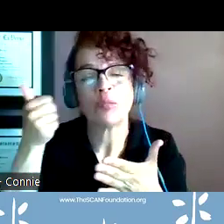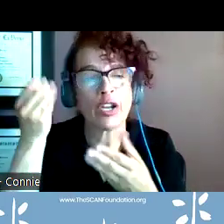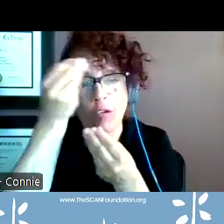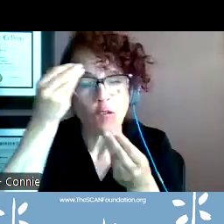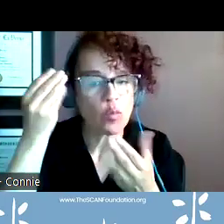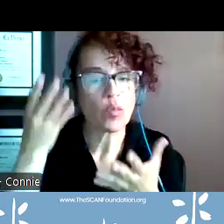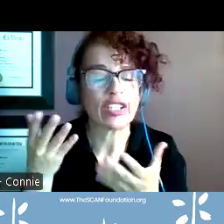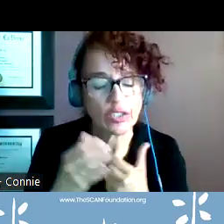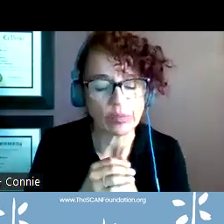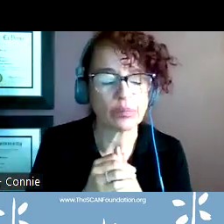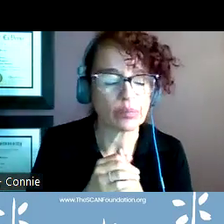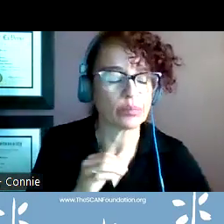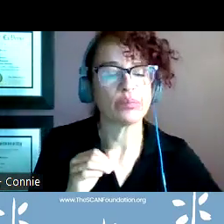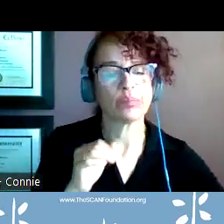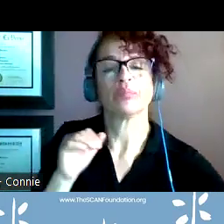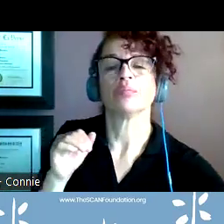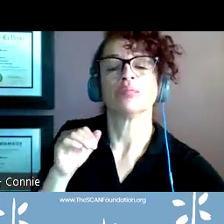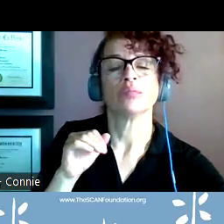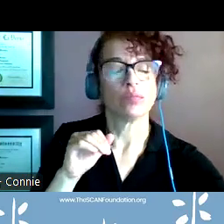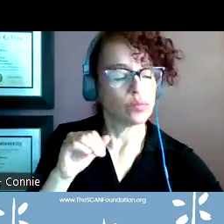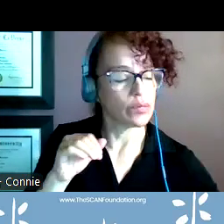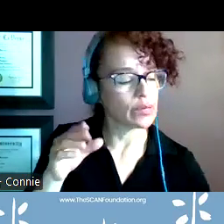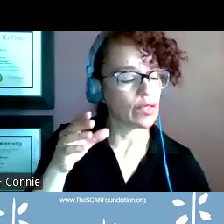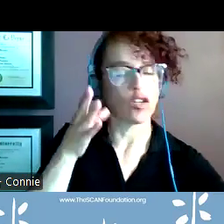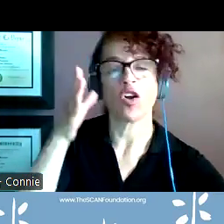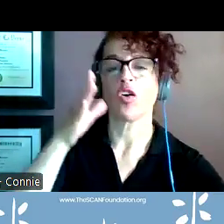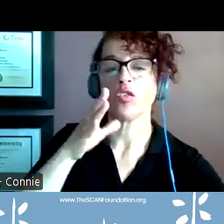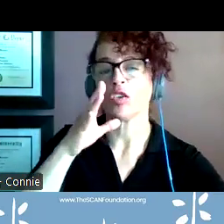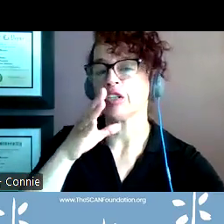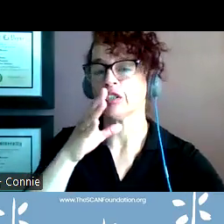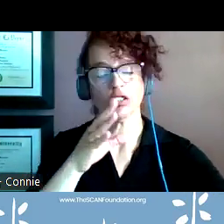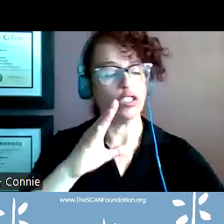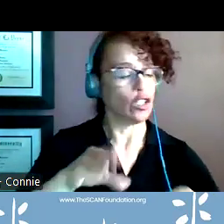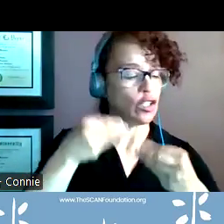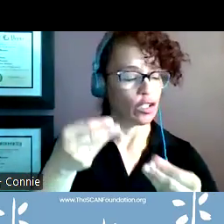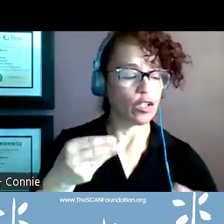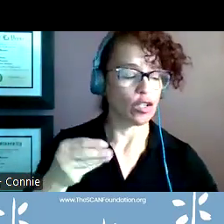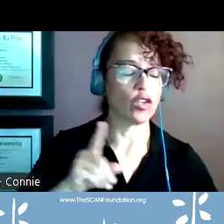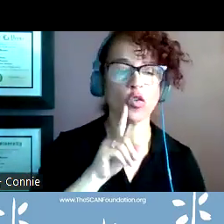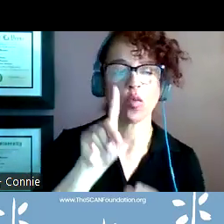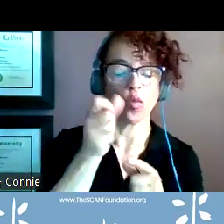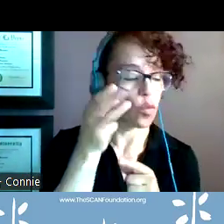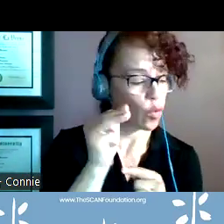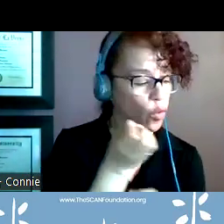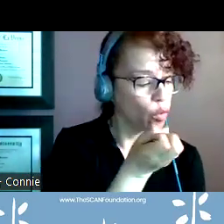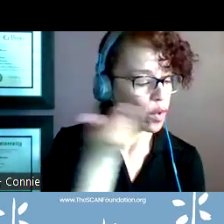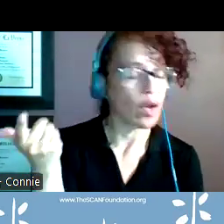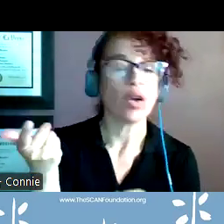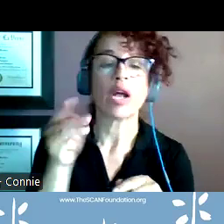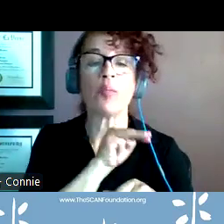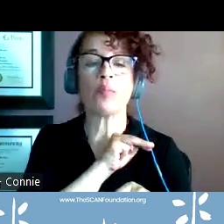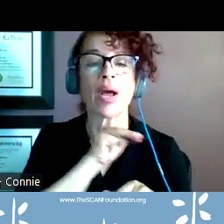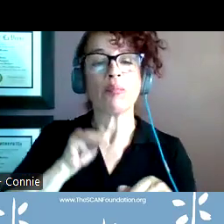information. To further expand on these recommendations, I'd actually like to turn to a couple of our subcommittee